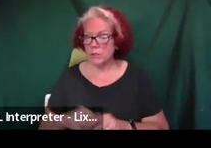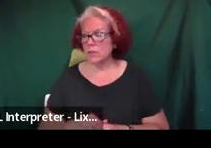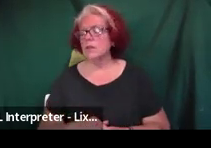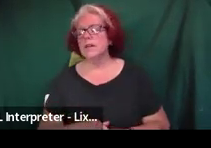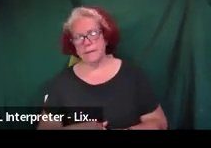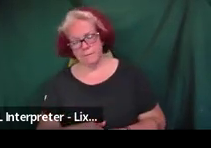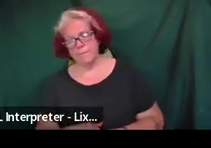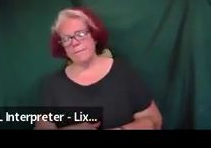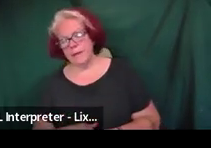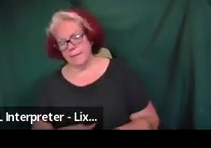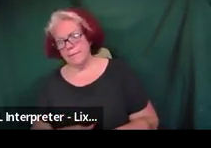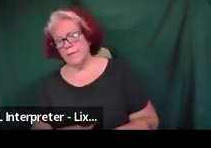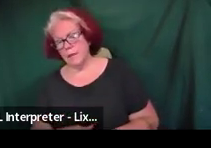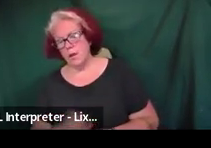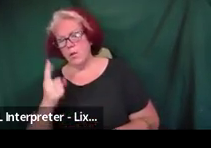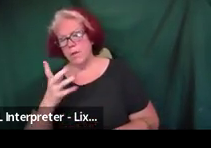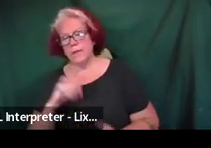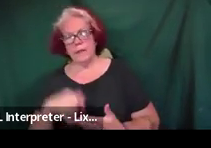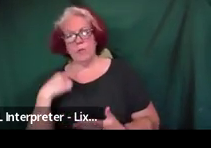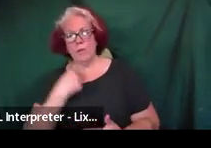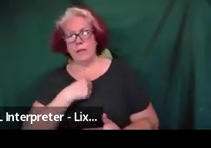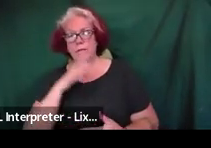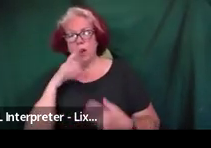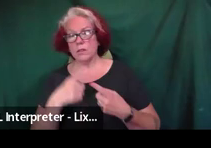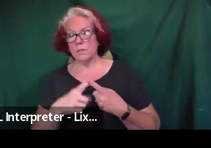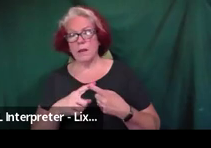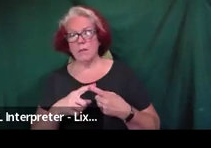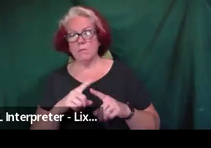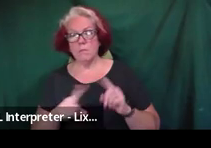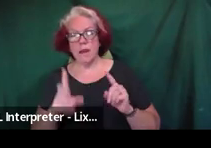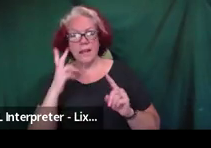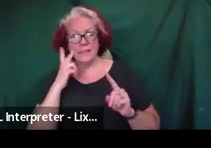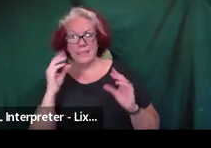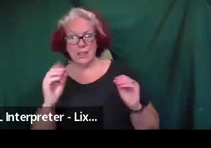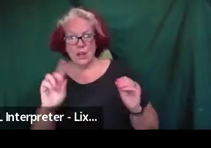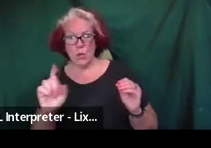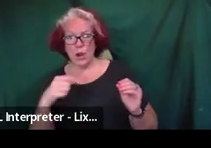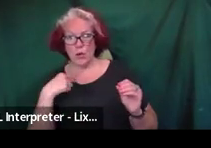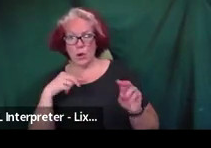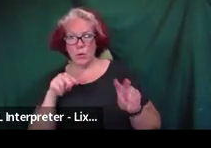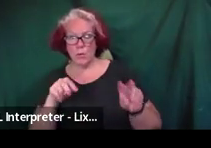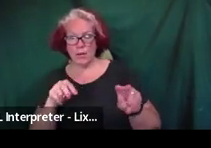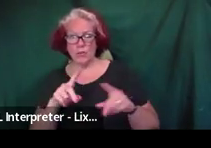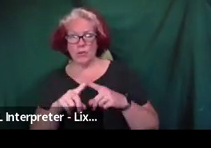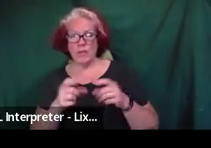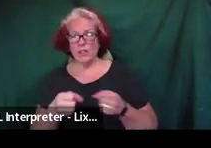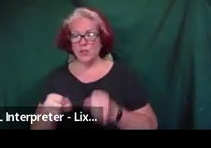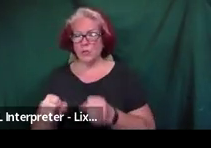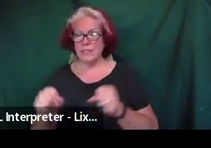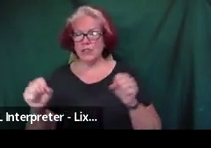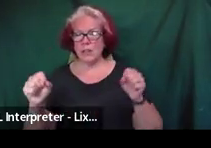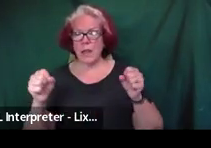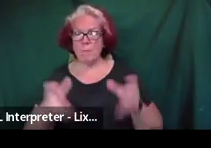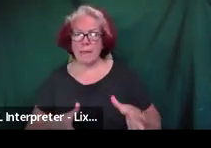Yeah, the one thing we've talked about, but I don't see anywhere and where we're monitoring it, is strategic abandonment, how we're